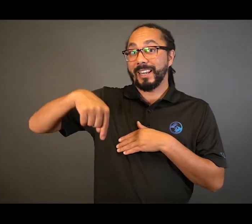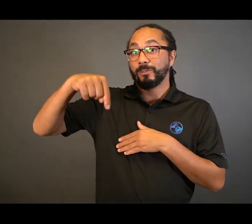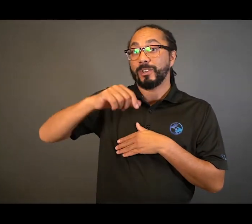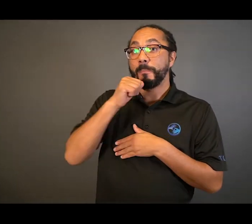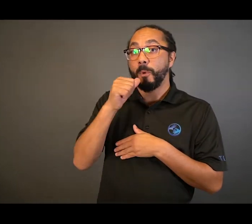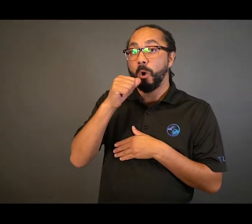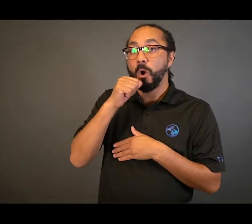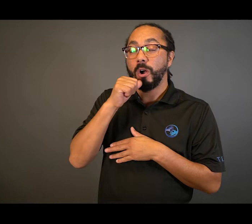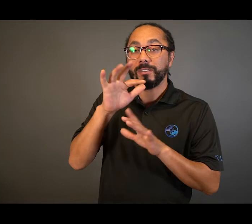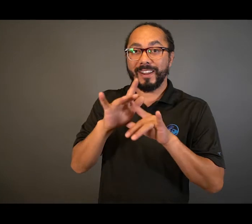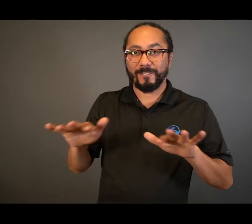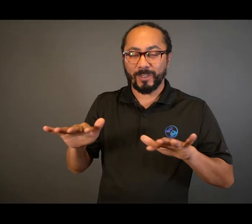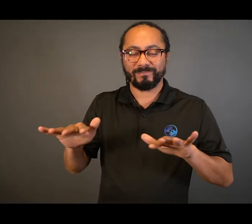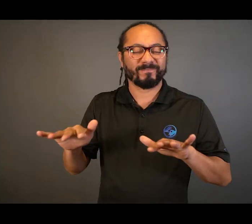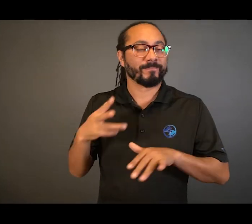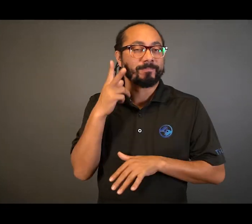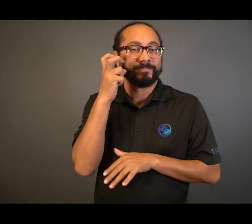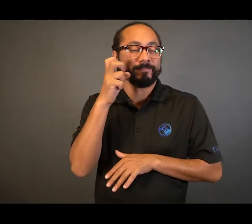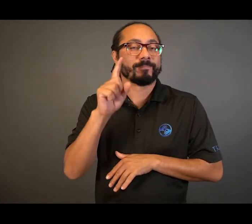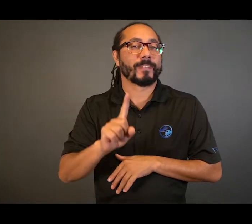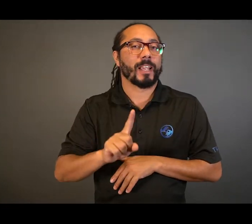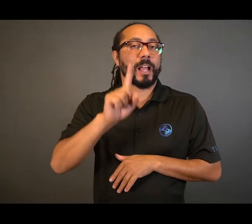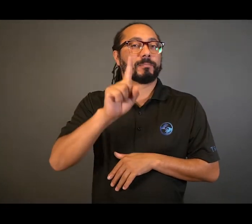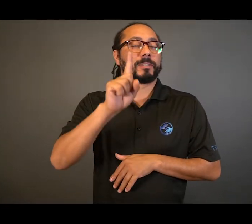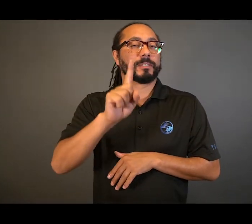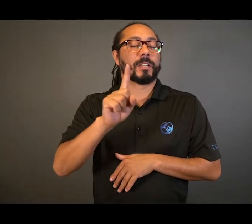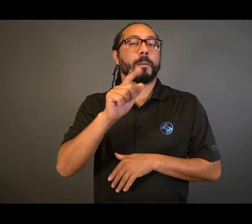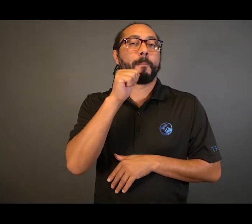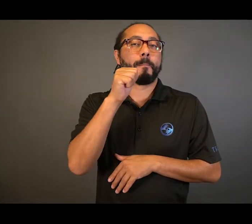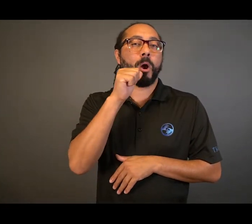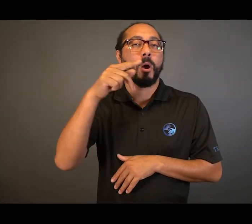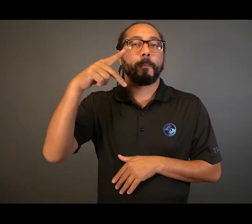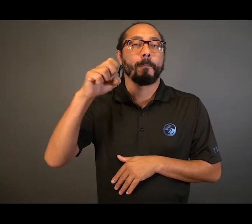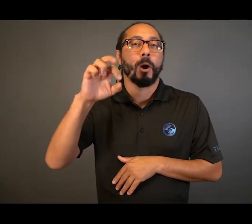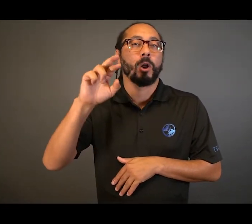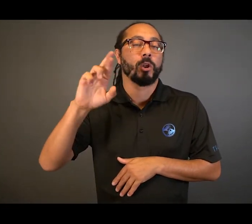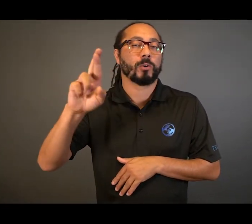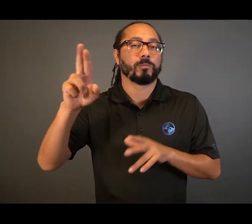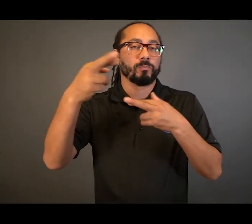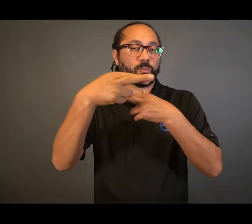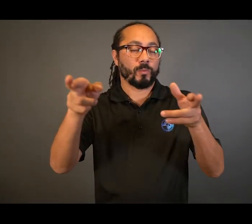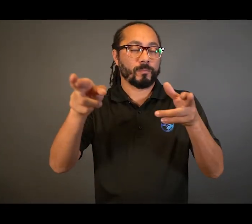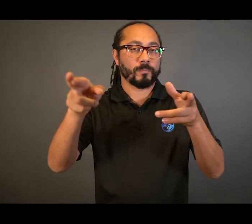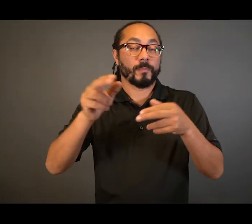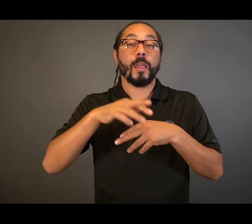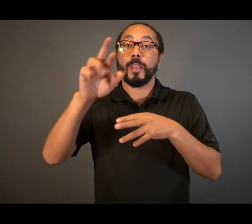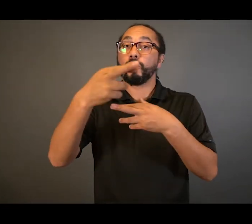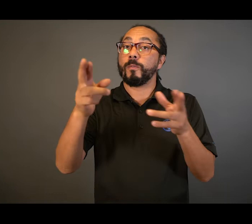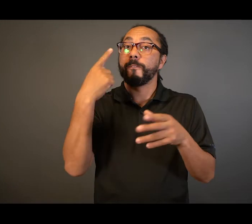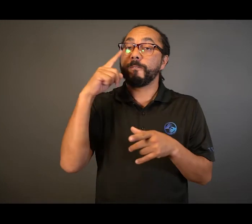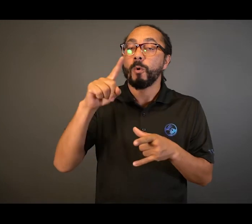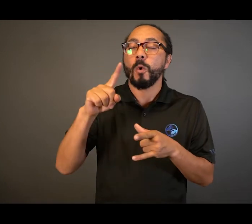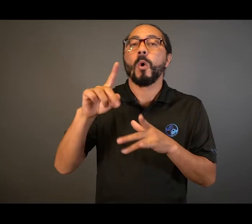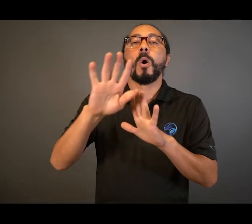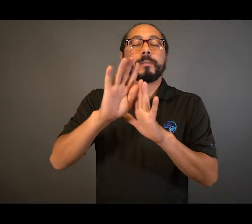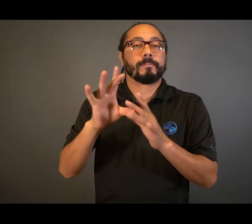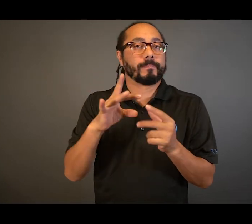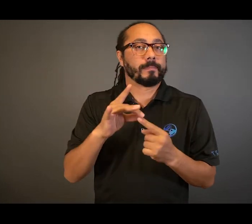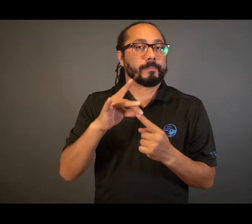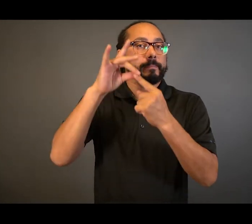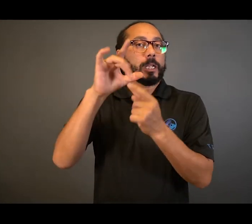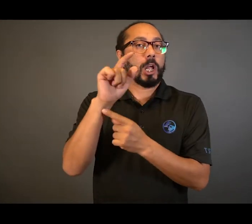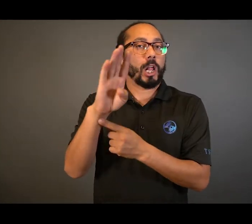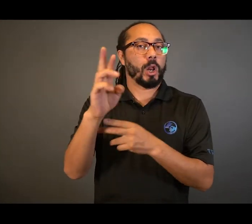that we saw in the downstairs tavern may not have been extended to the upper bar parlor. This parlor was used as